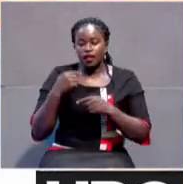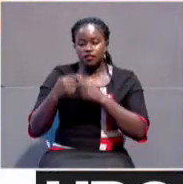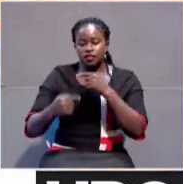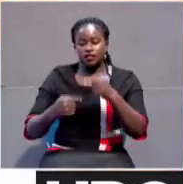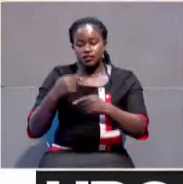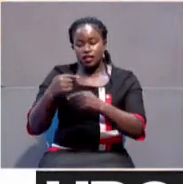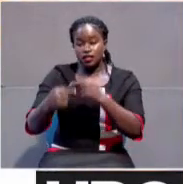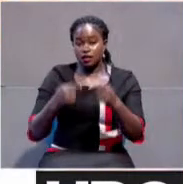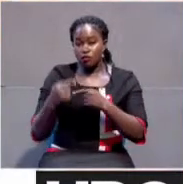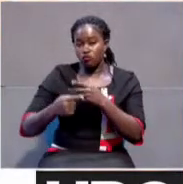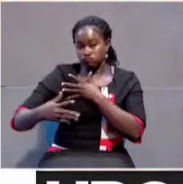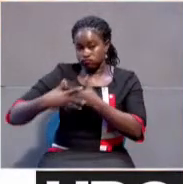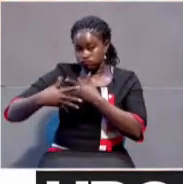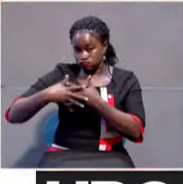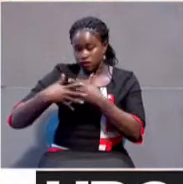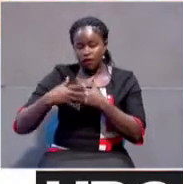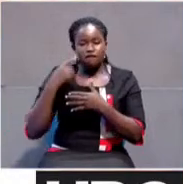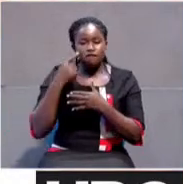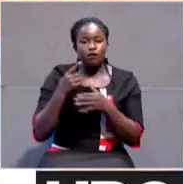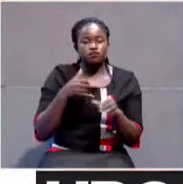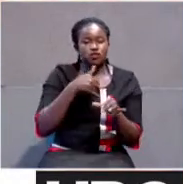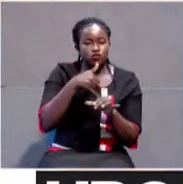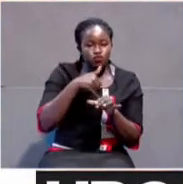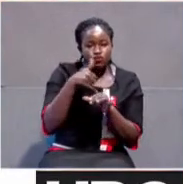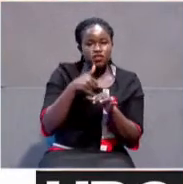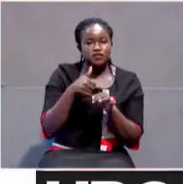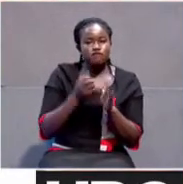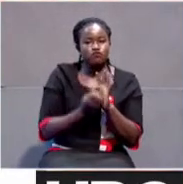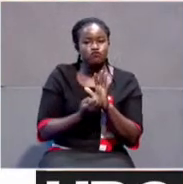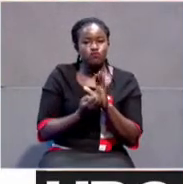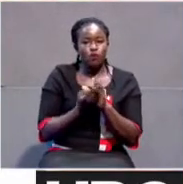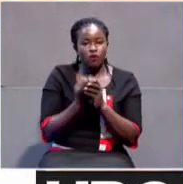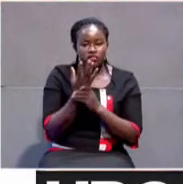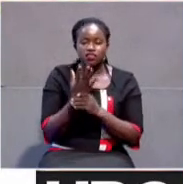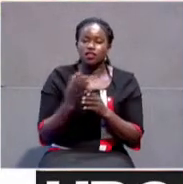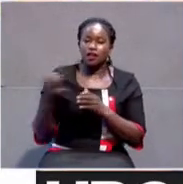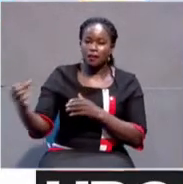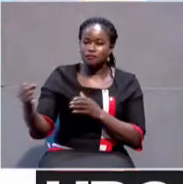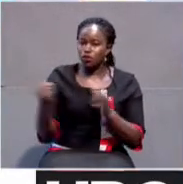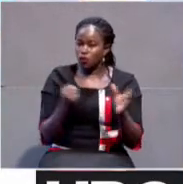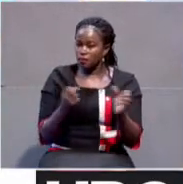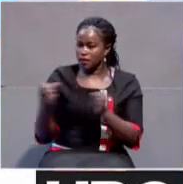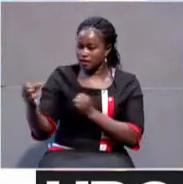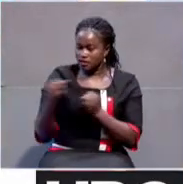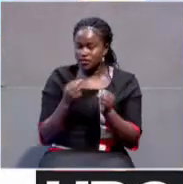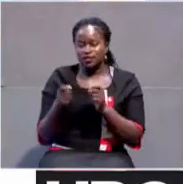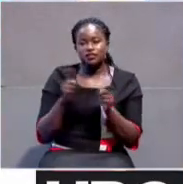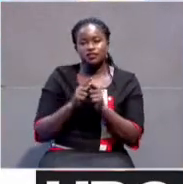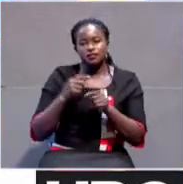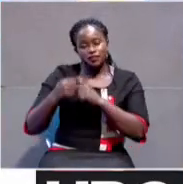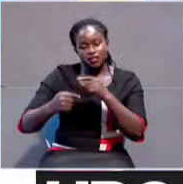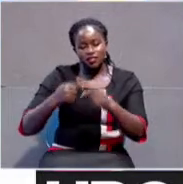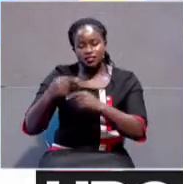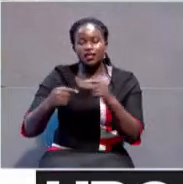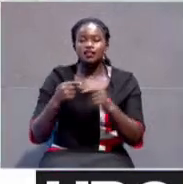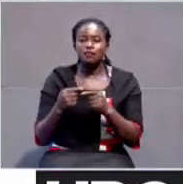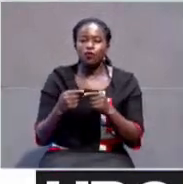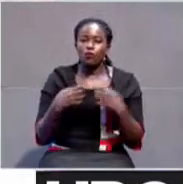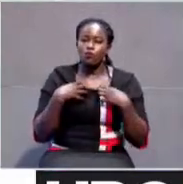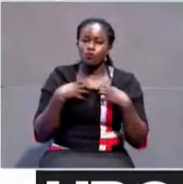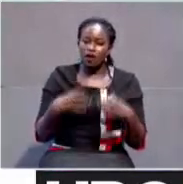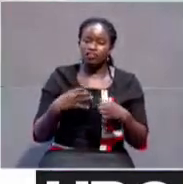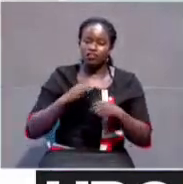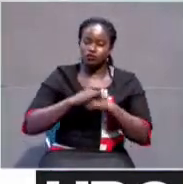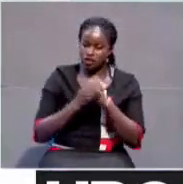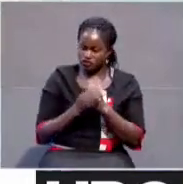sustainable industrialization for inclusive growth, employment, and sustainable wealth